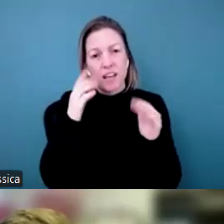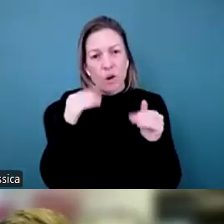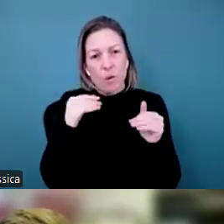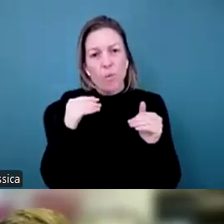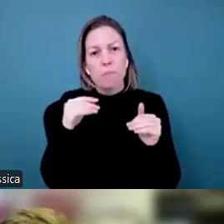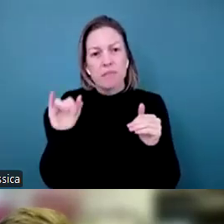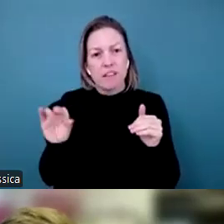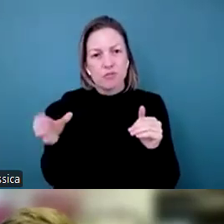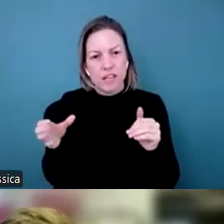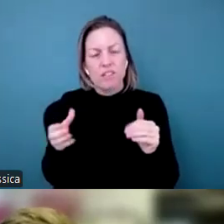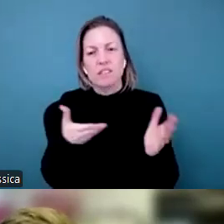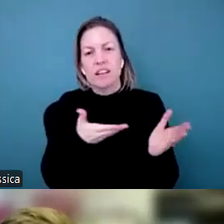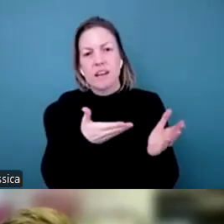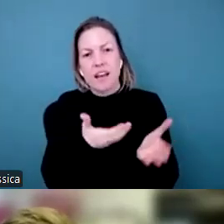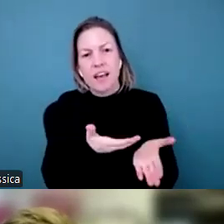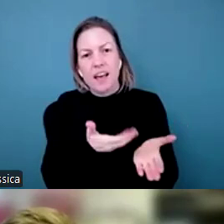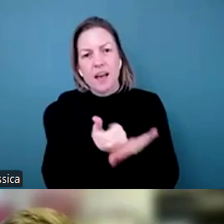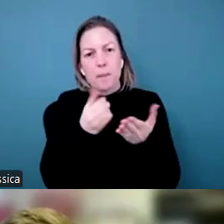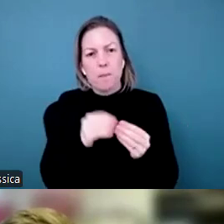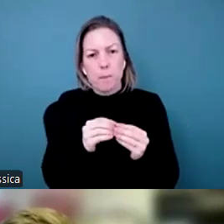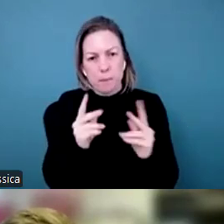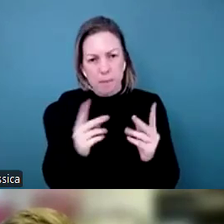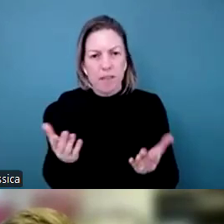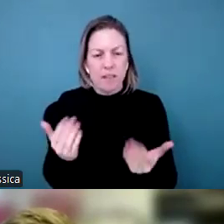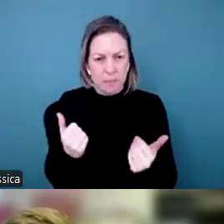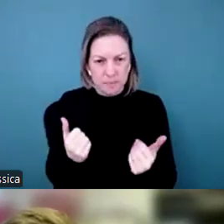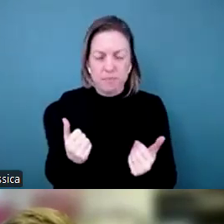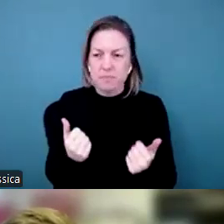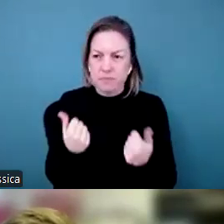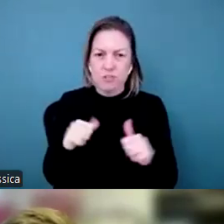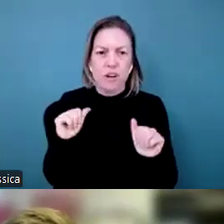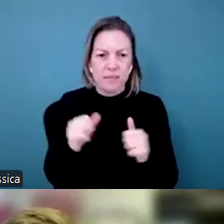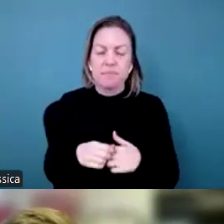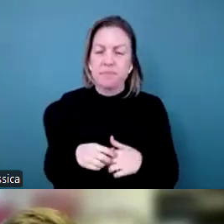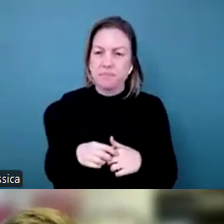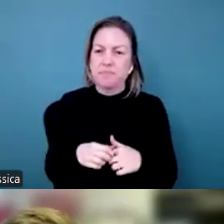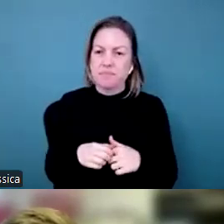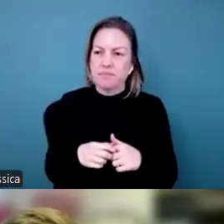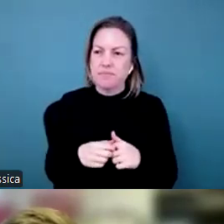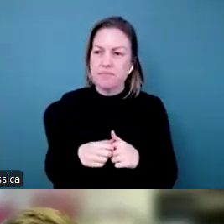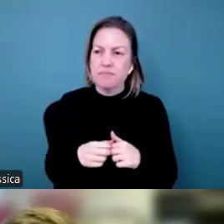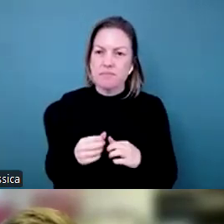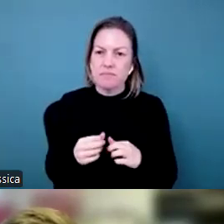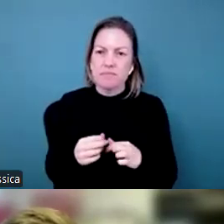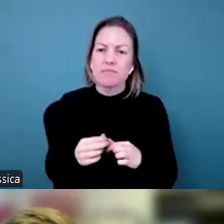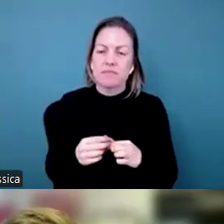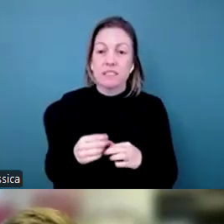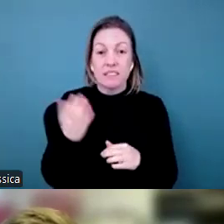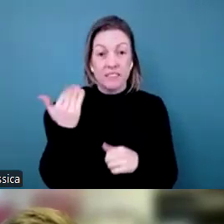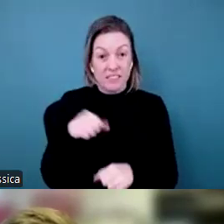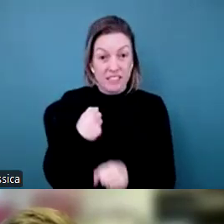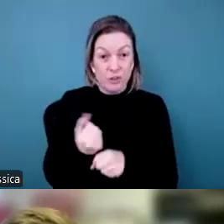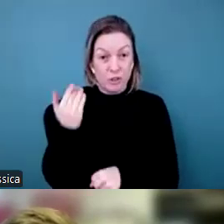more people in and causes more people to take a shot. I never, if you asked me 15 years ago that I would